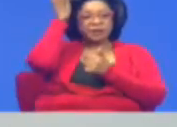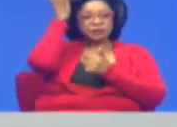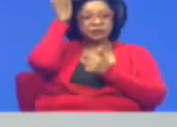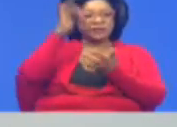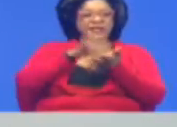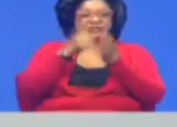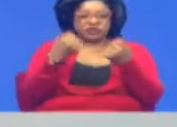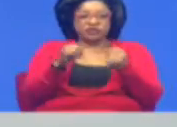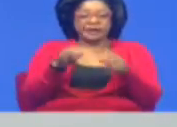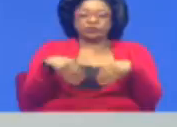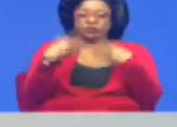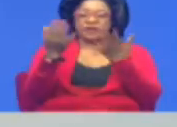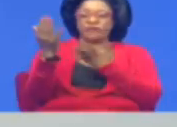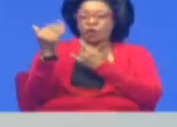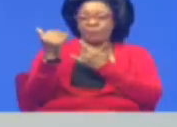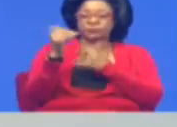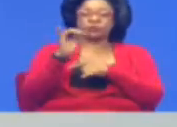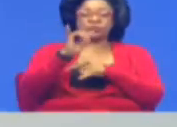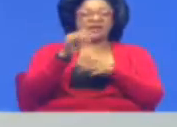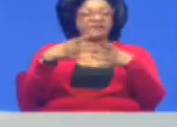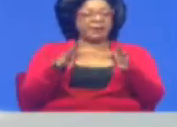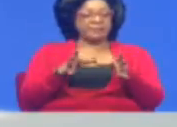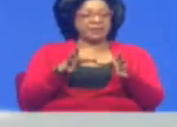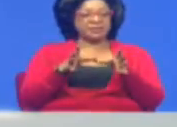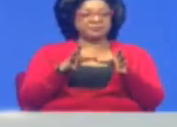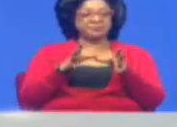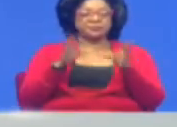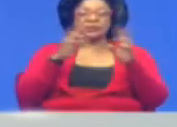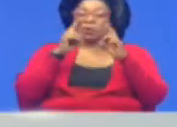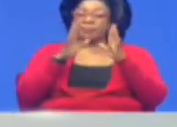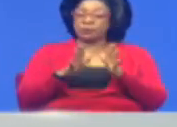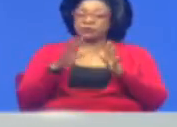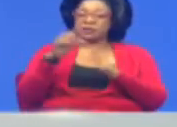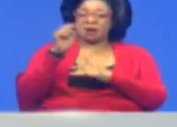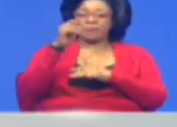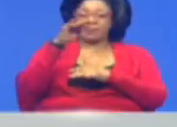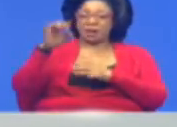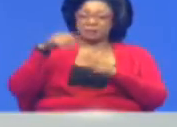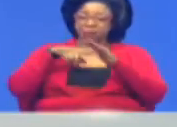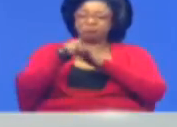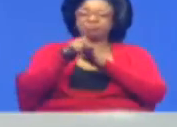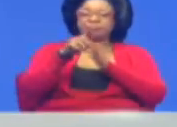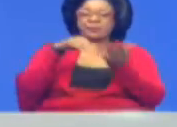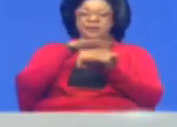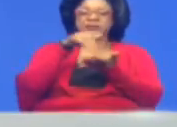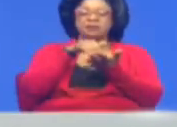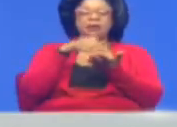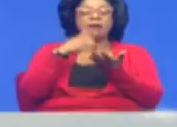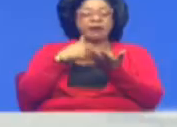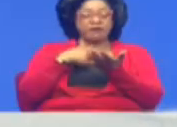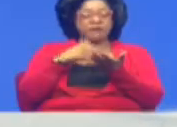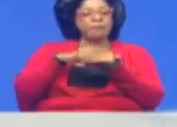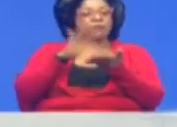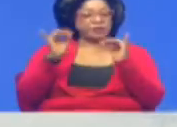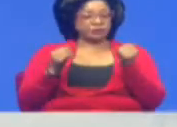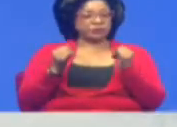to offer hope to such families. Our reporter Gabriel Kodaka visited the center and has this story.